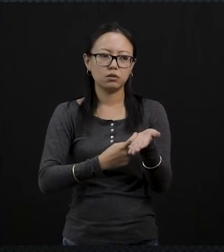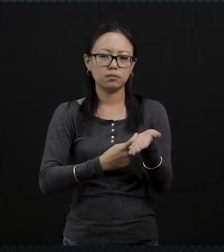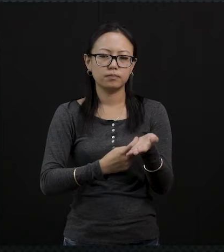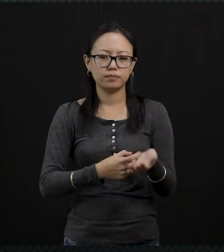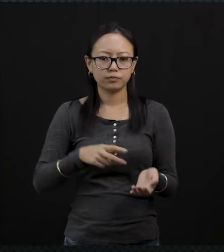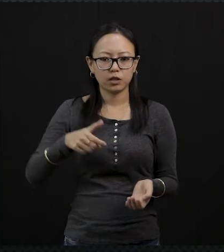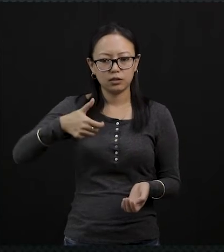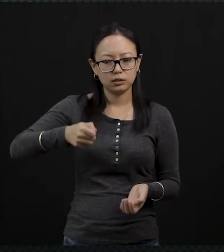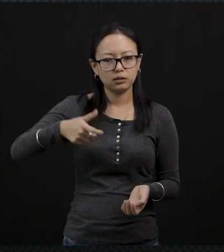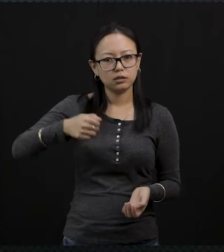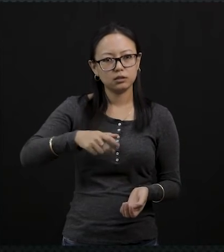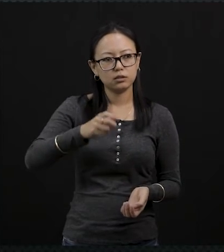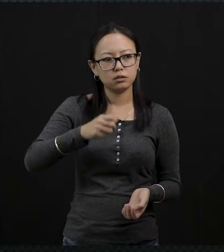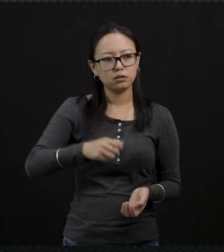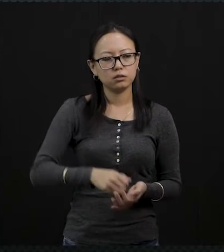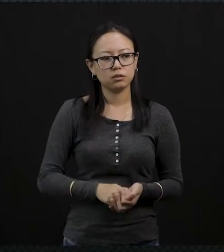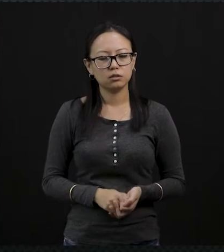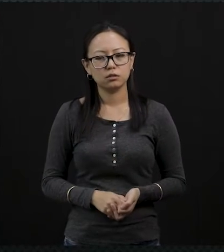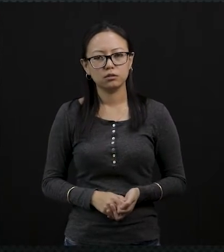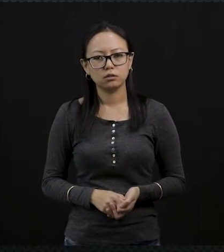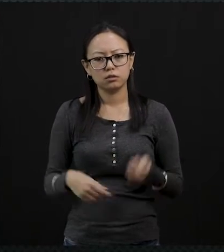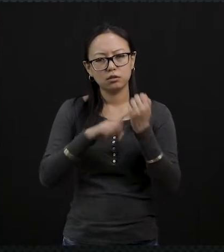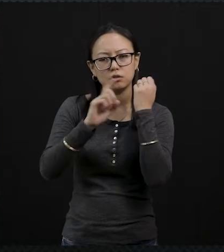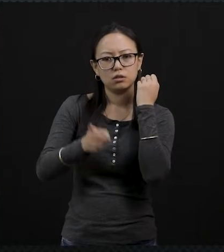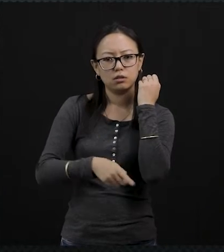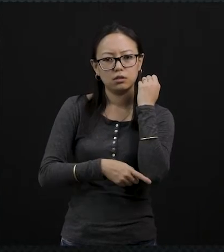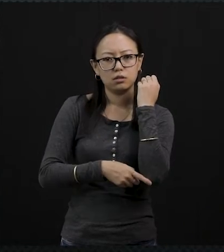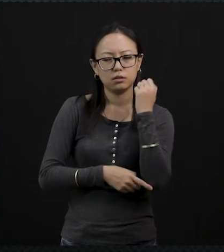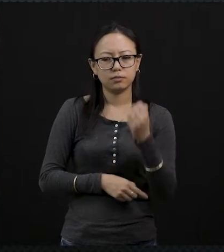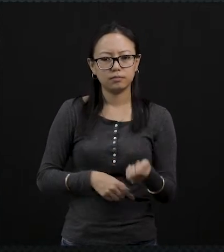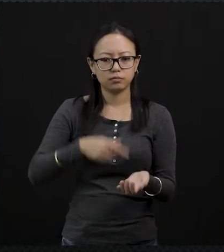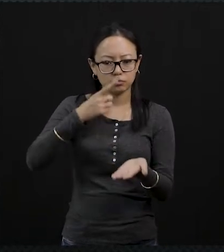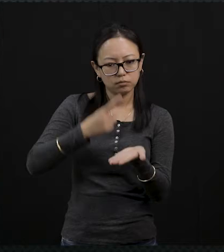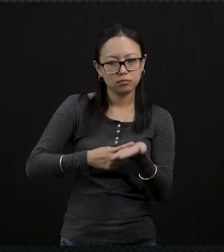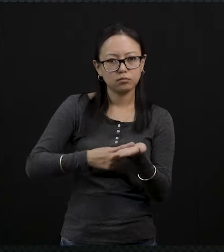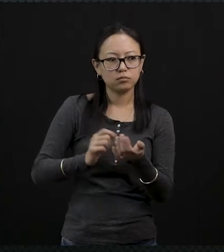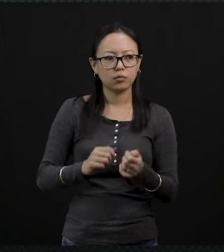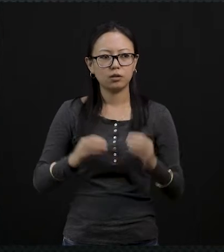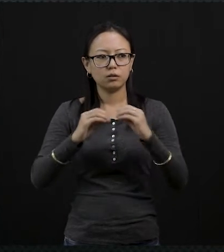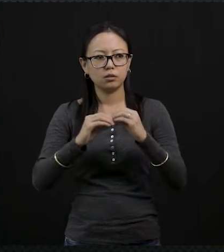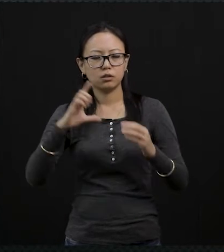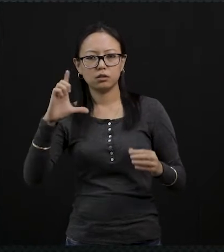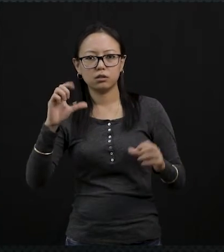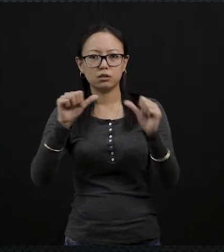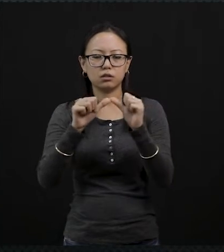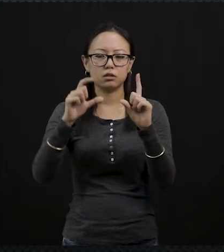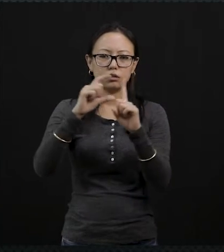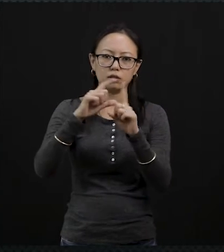SCISSOR. And over here, the last one here, it is a blade.